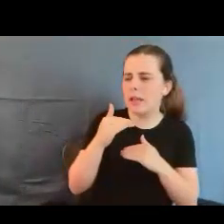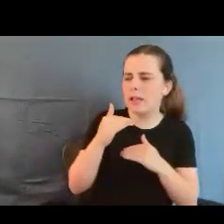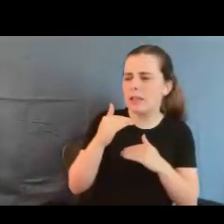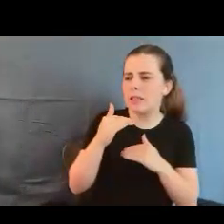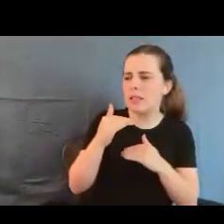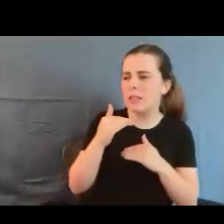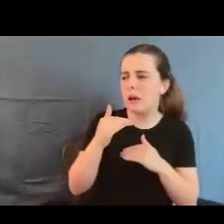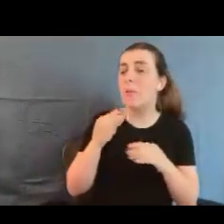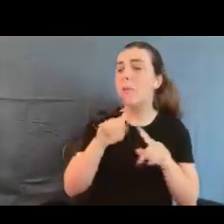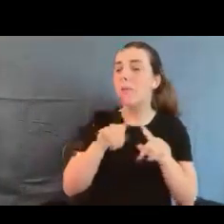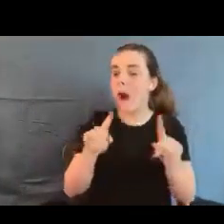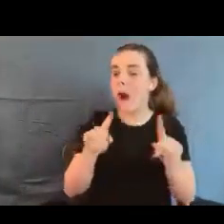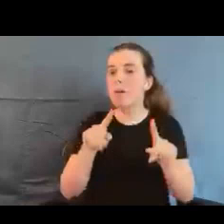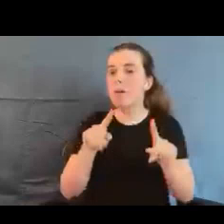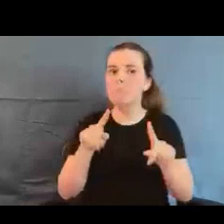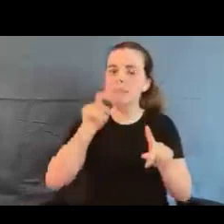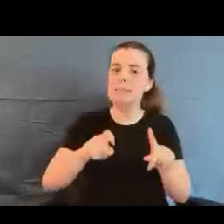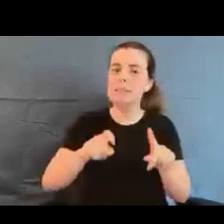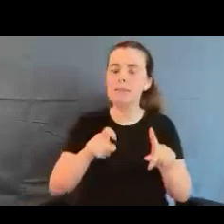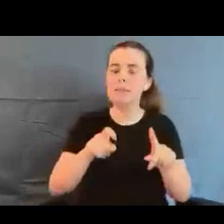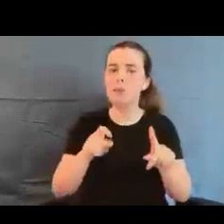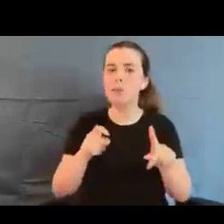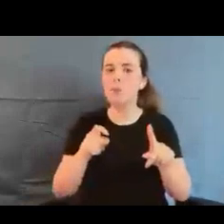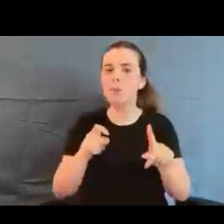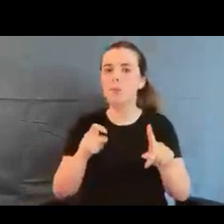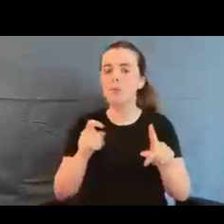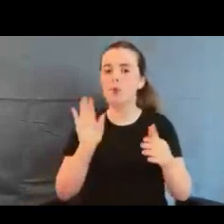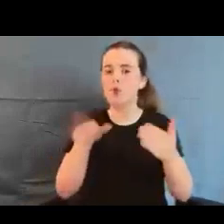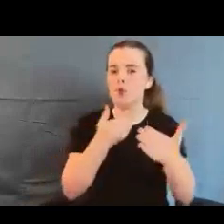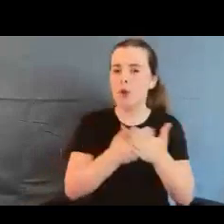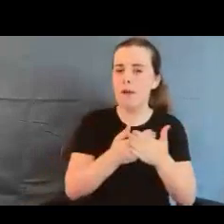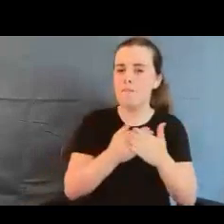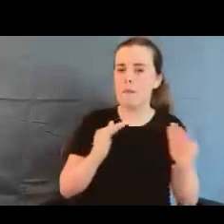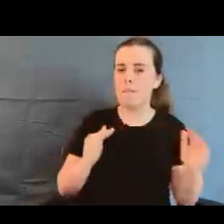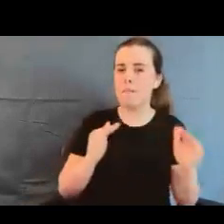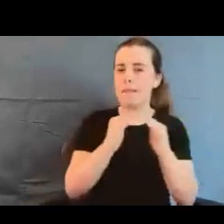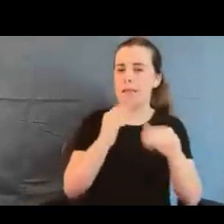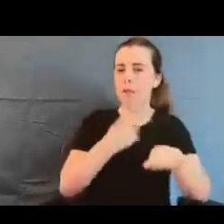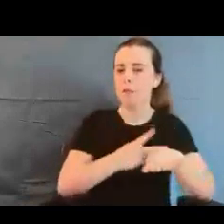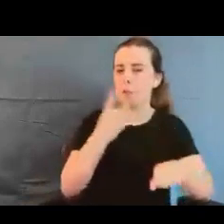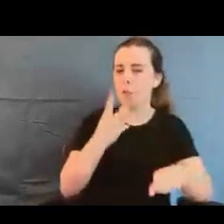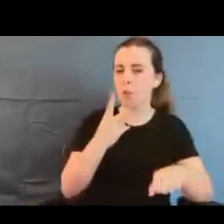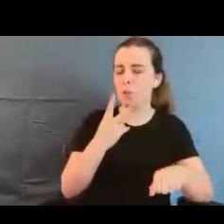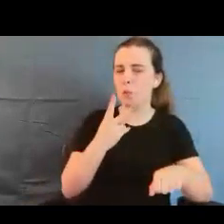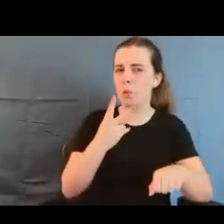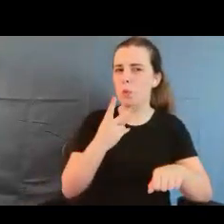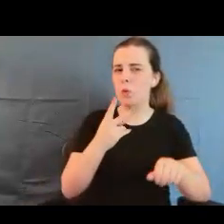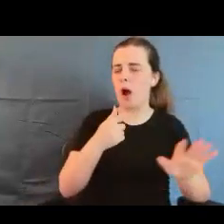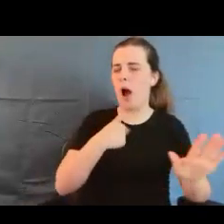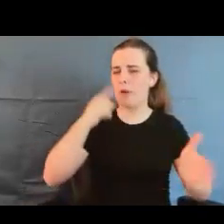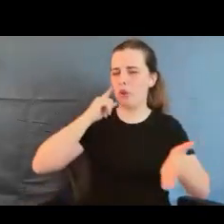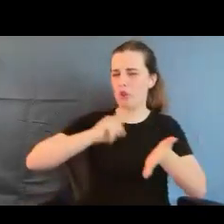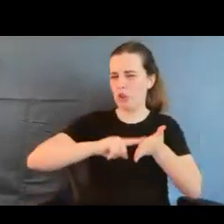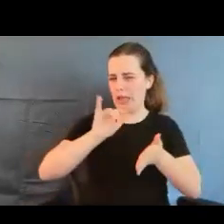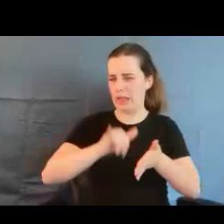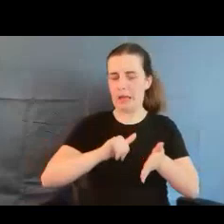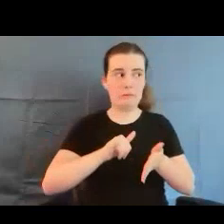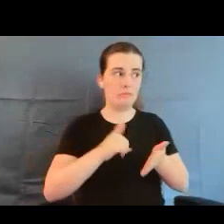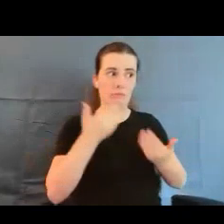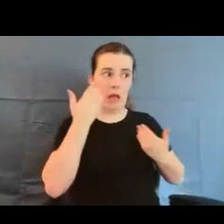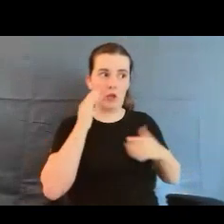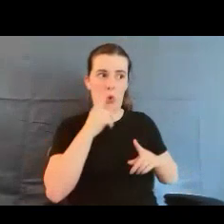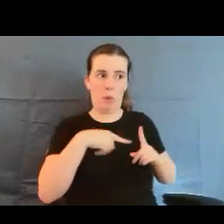peak two, like hidden peak two in time. I'm gonna Oh, verify okay. that and will, I don't know about that. It